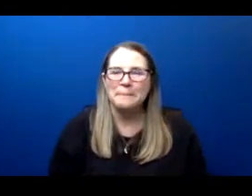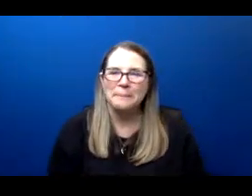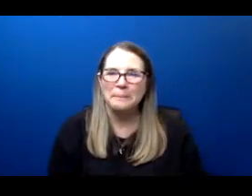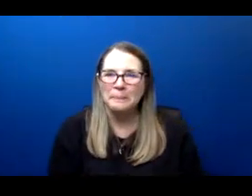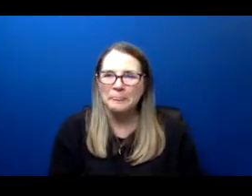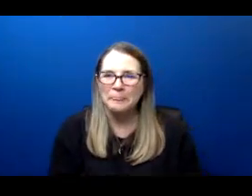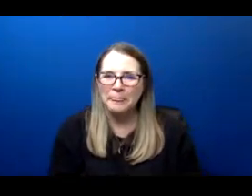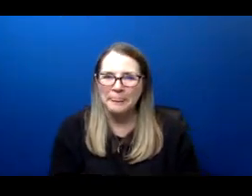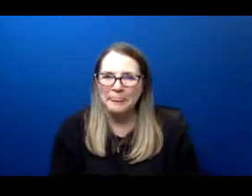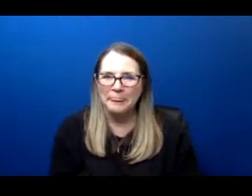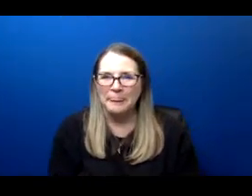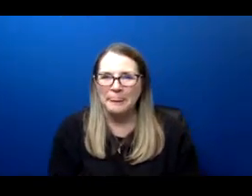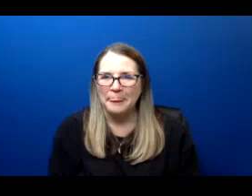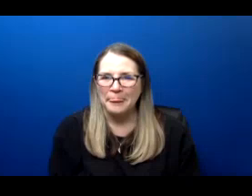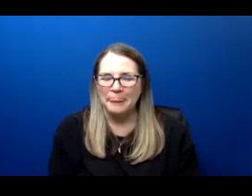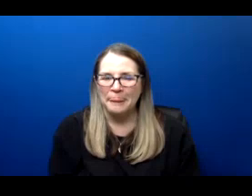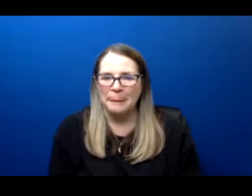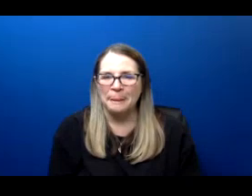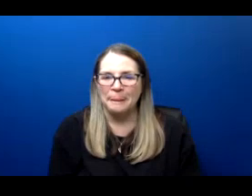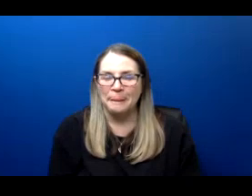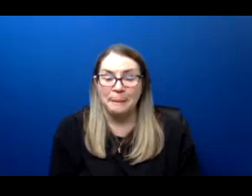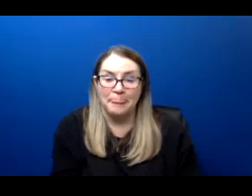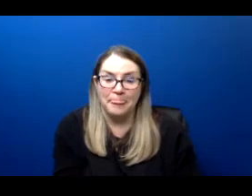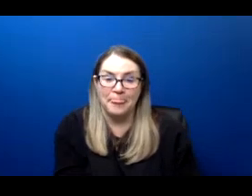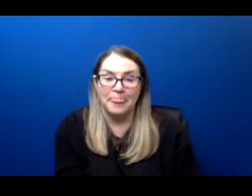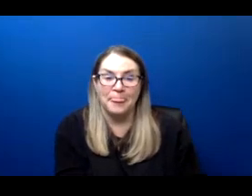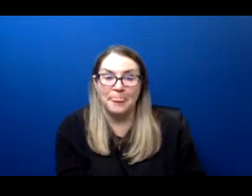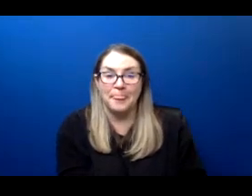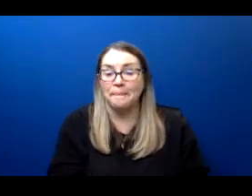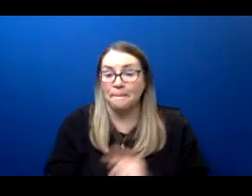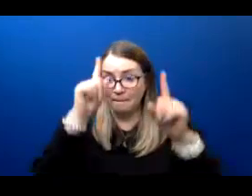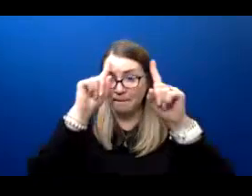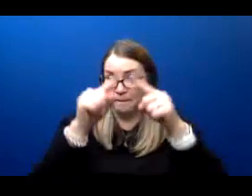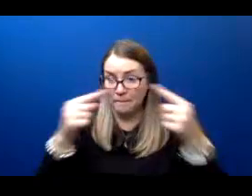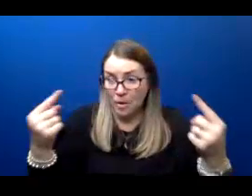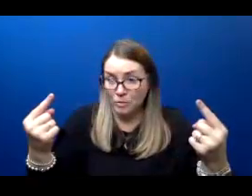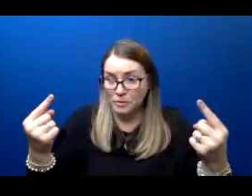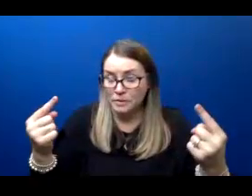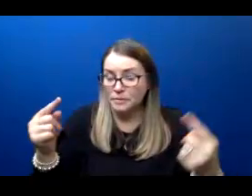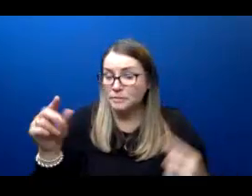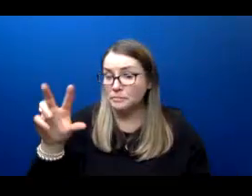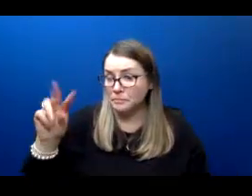Aye. All opposed, please say nay.